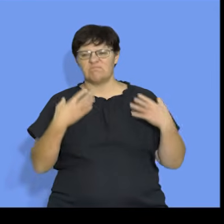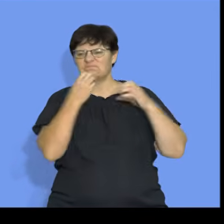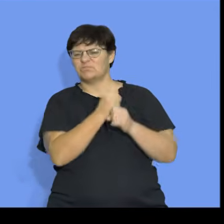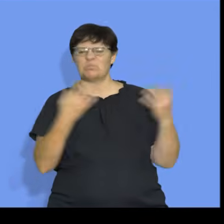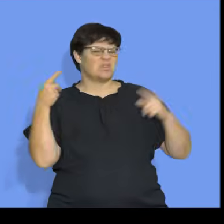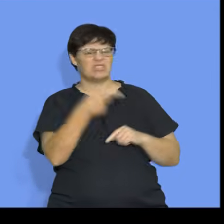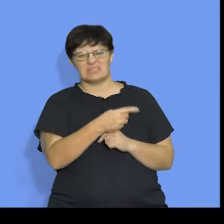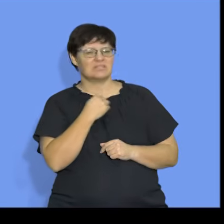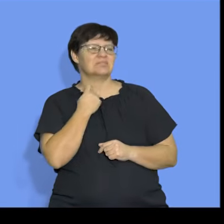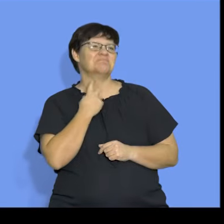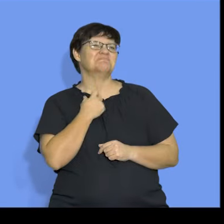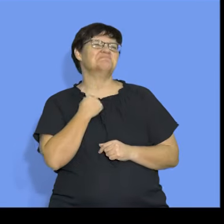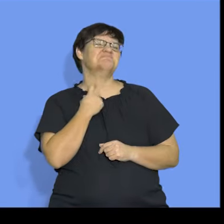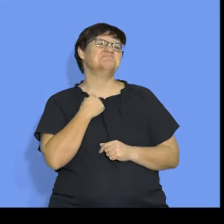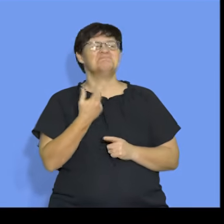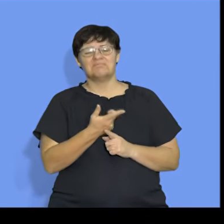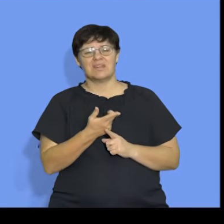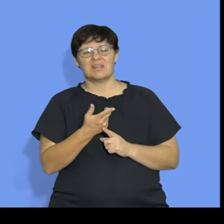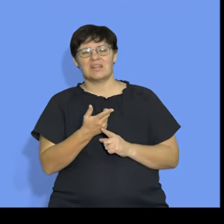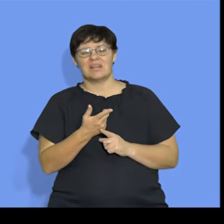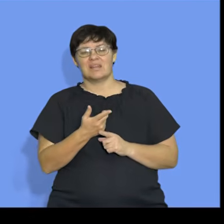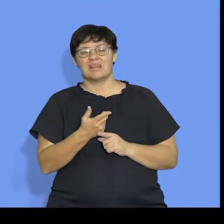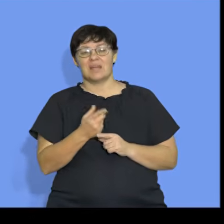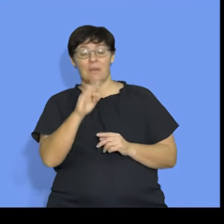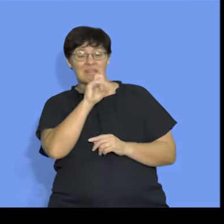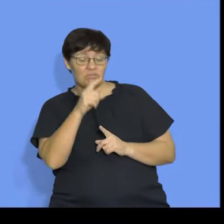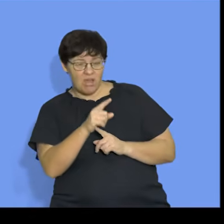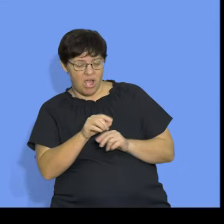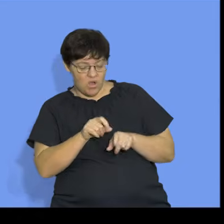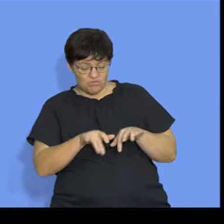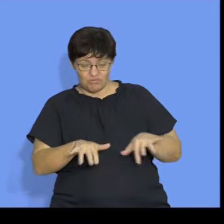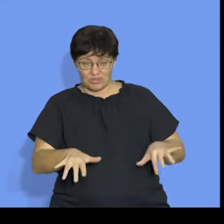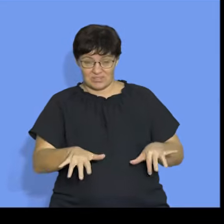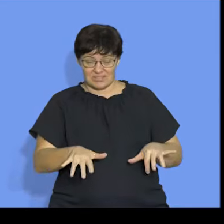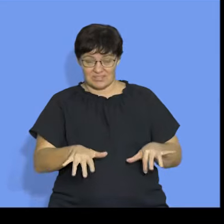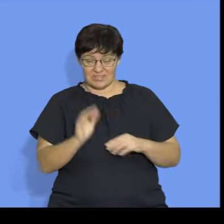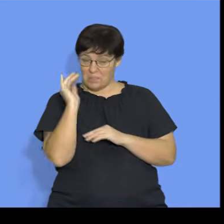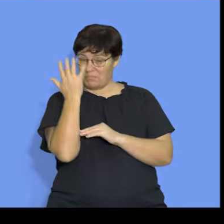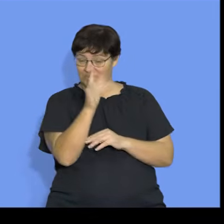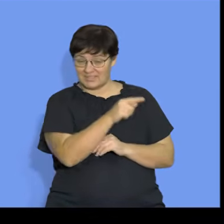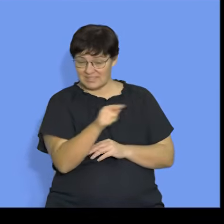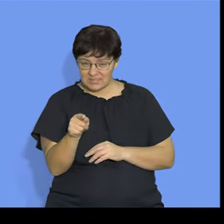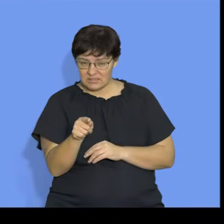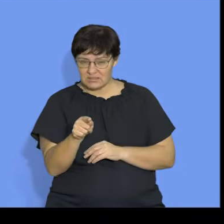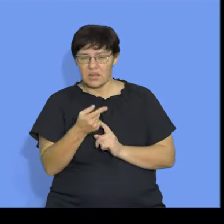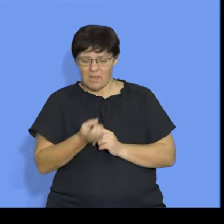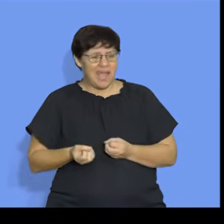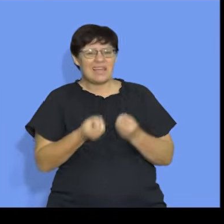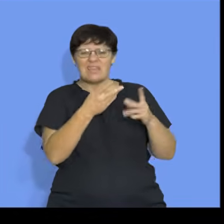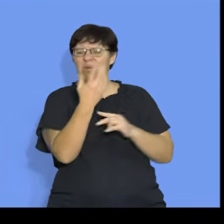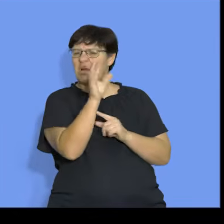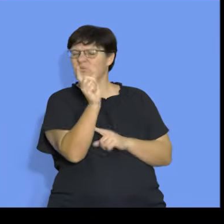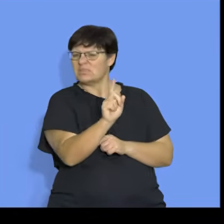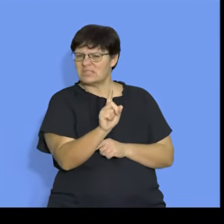time. All right, guys, here's the bacteria on the roots of plants. Right, what does it give the plant? It gives